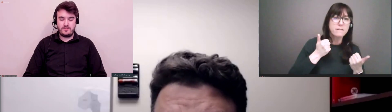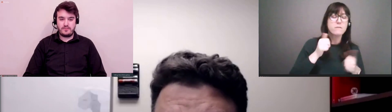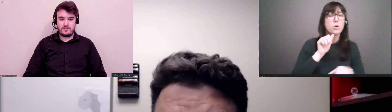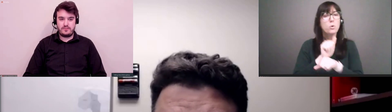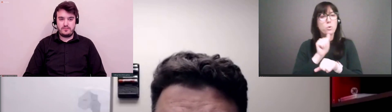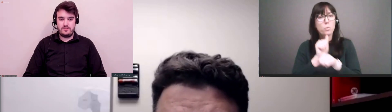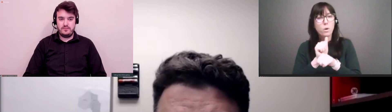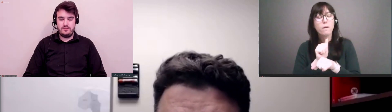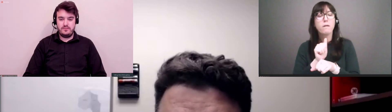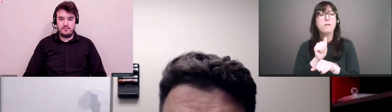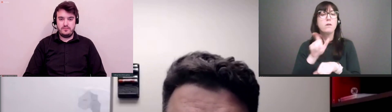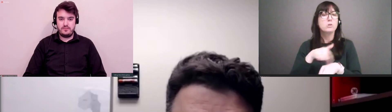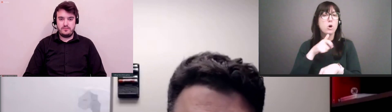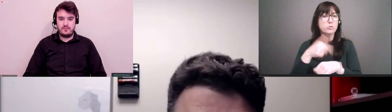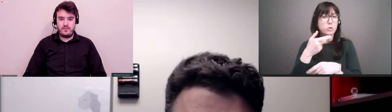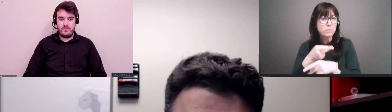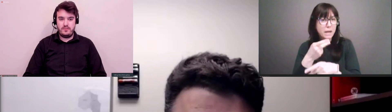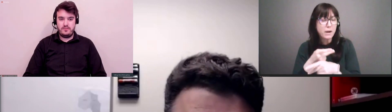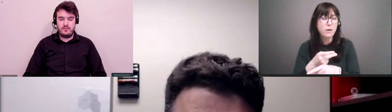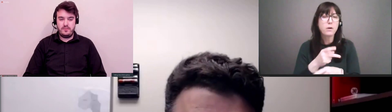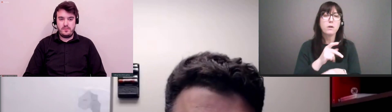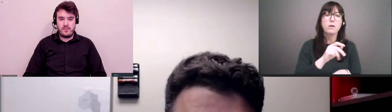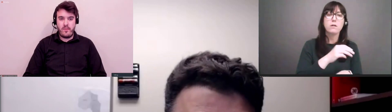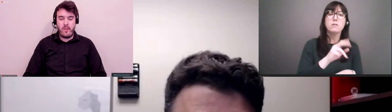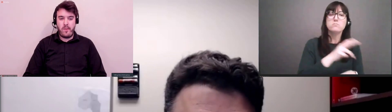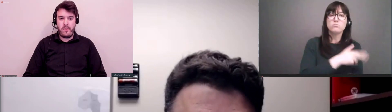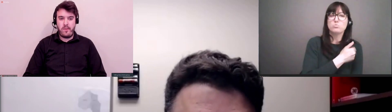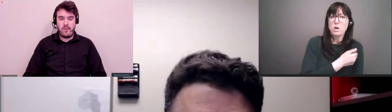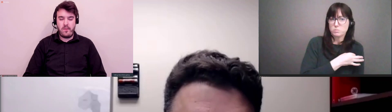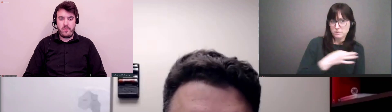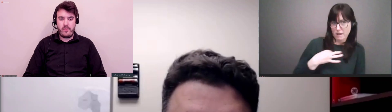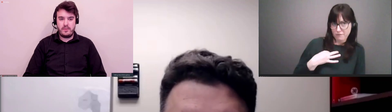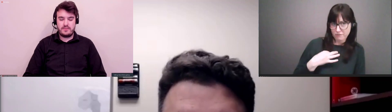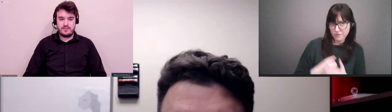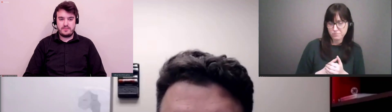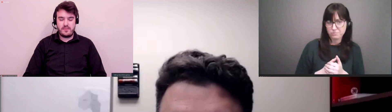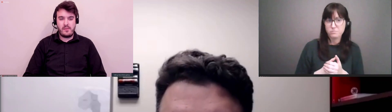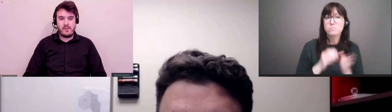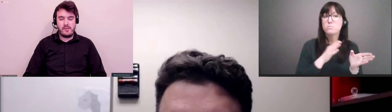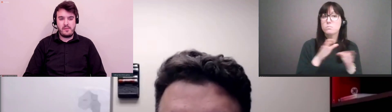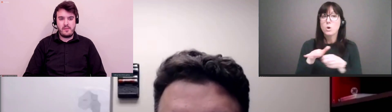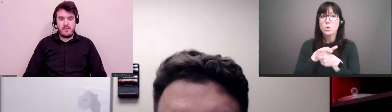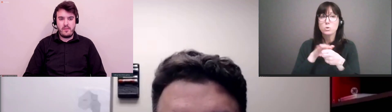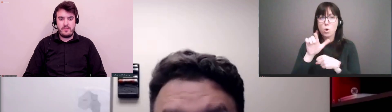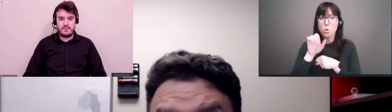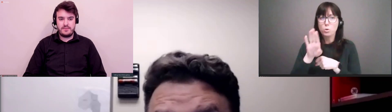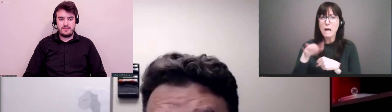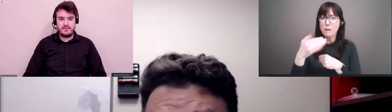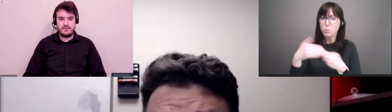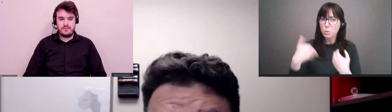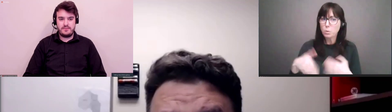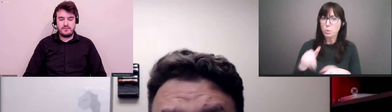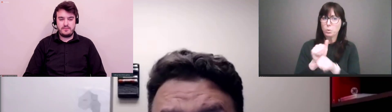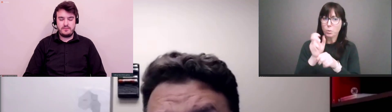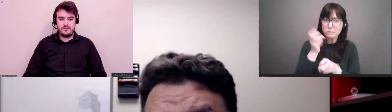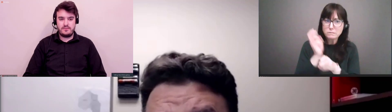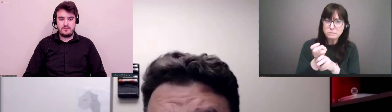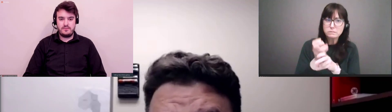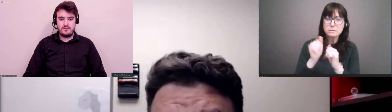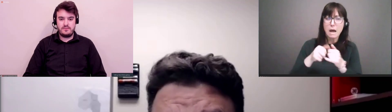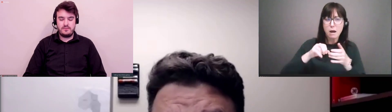hospital inpatients, as well as frontline workers. At the same time, local laboratories are working hard to increase their capacity for